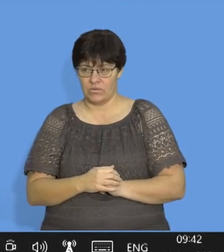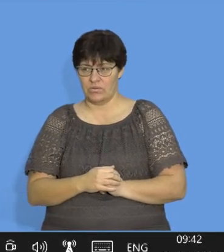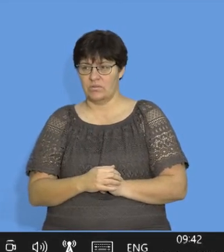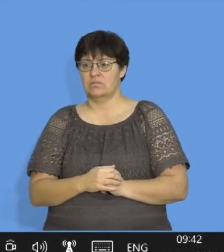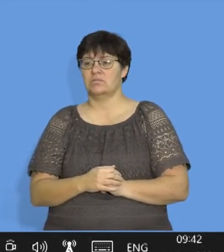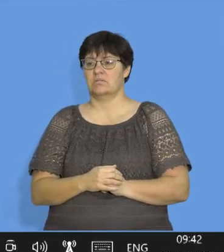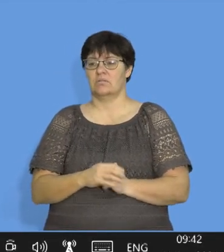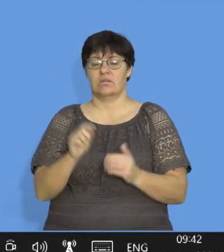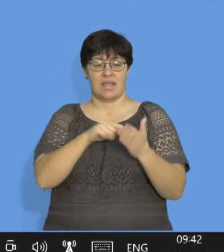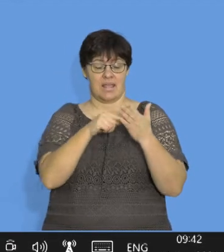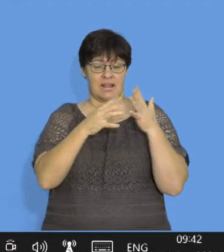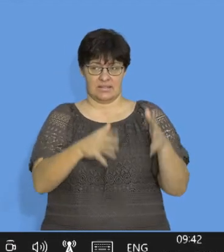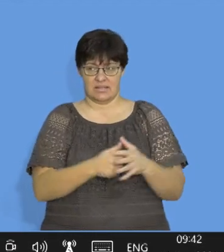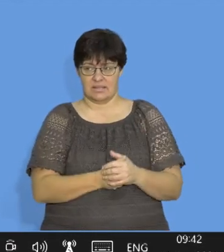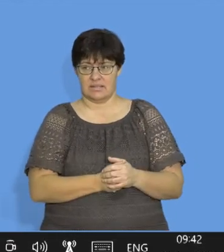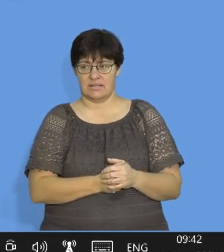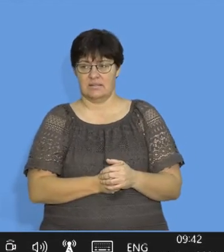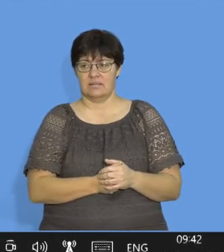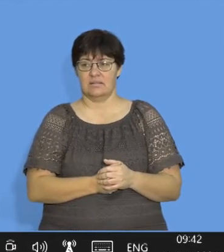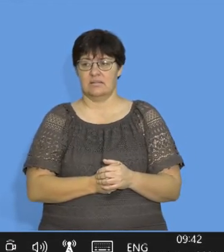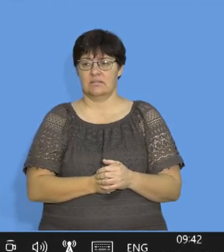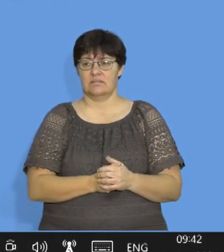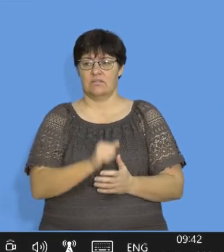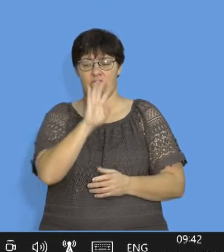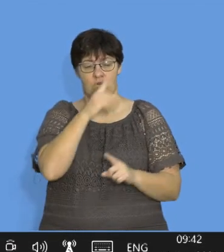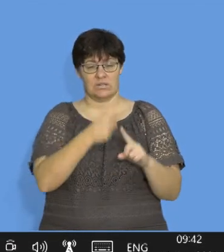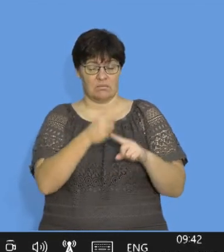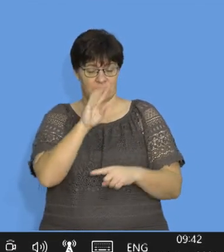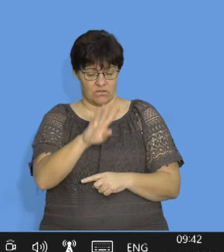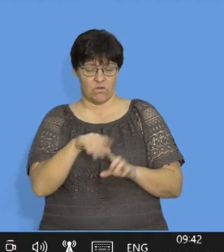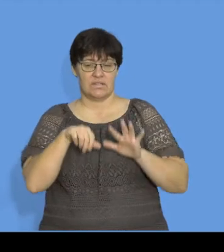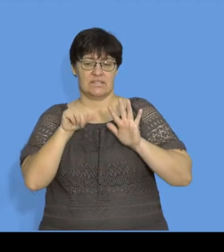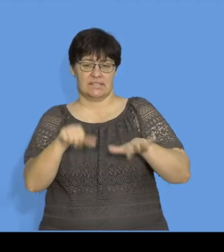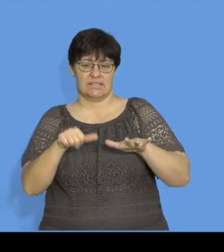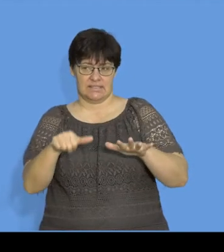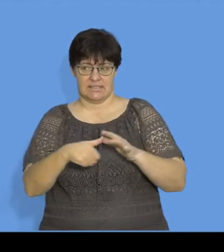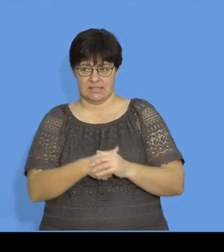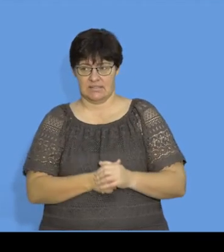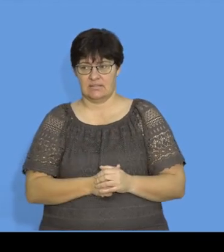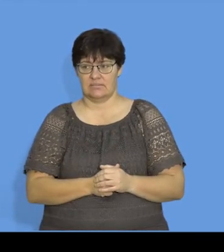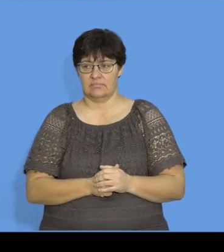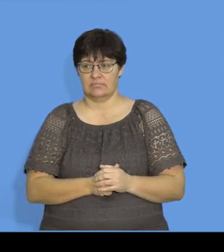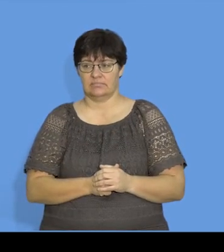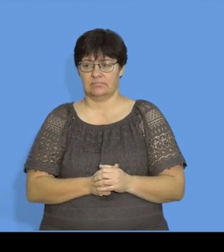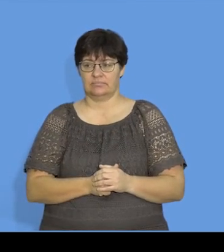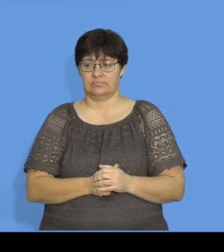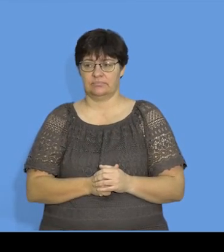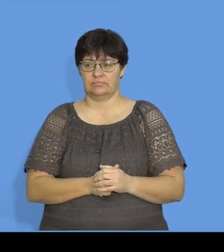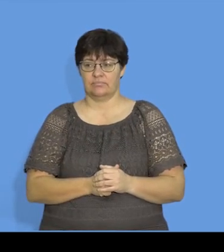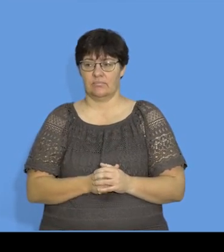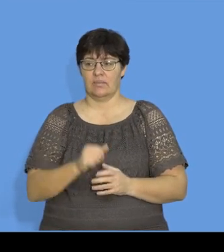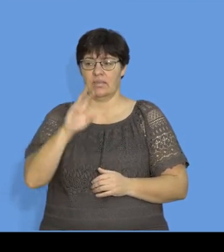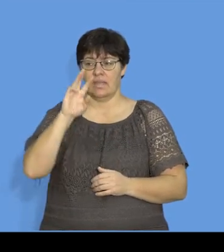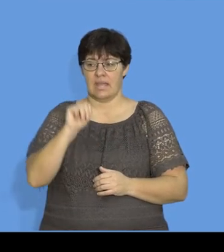take out our trusty calculators, and we get 16.